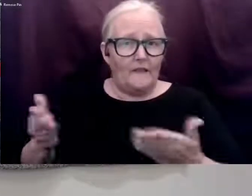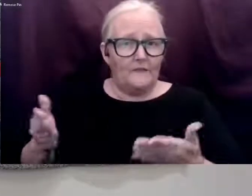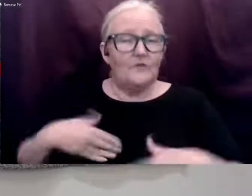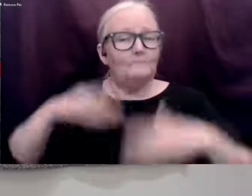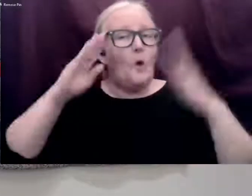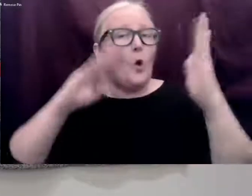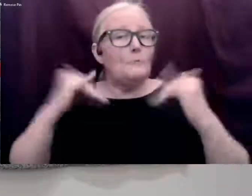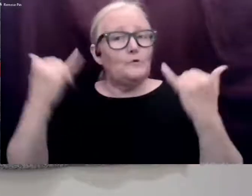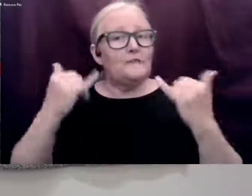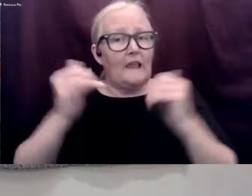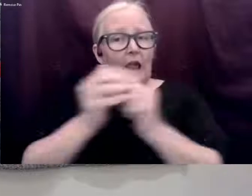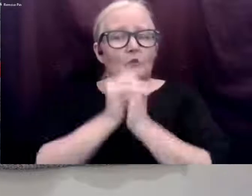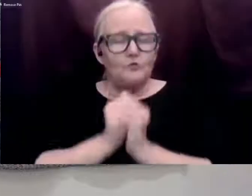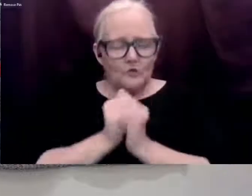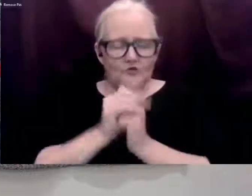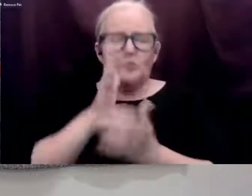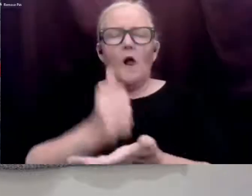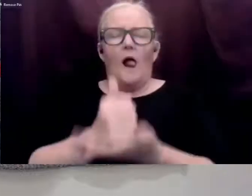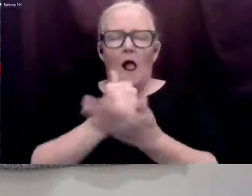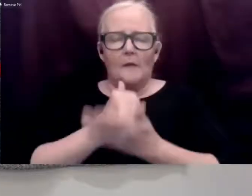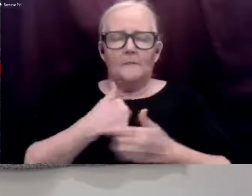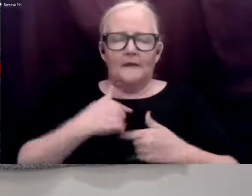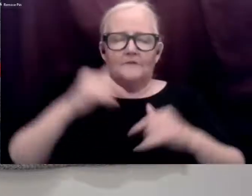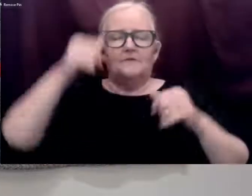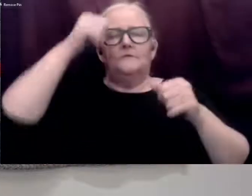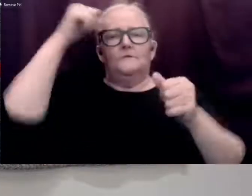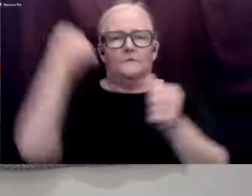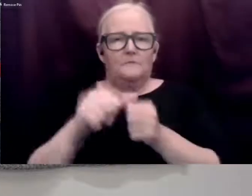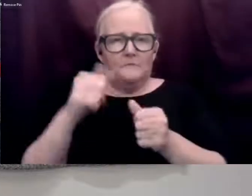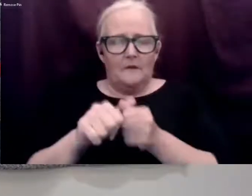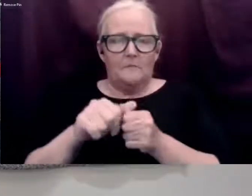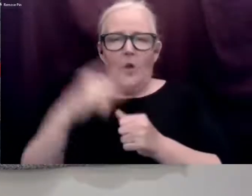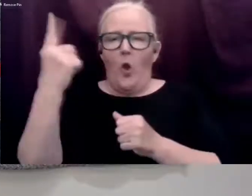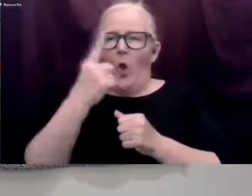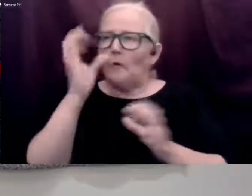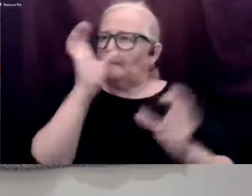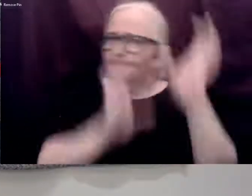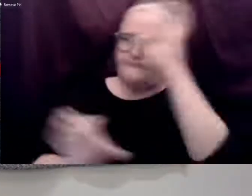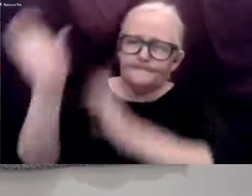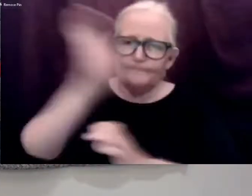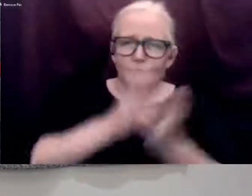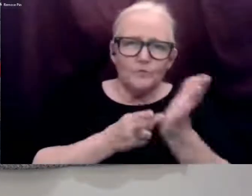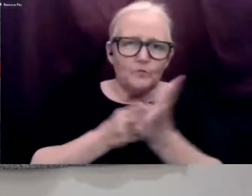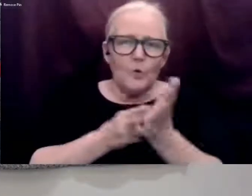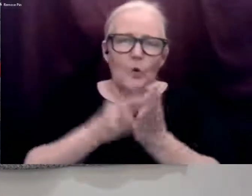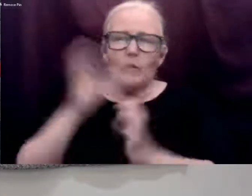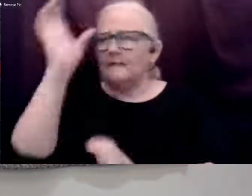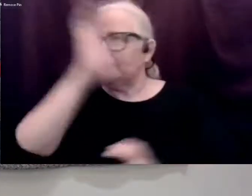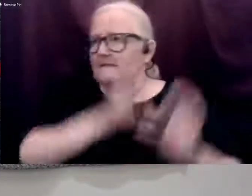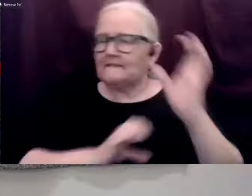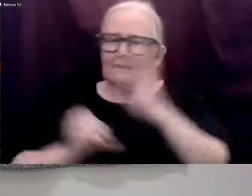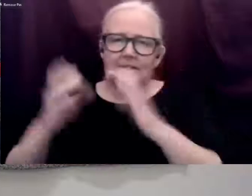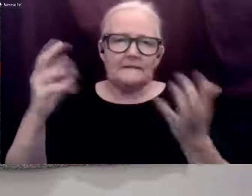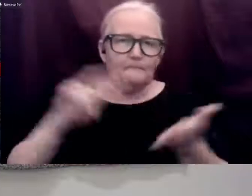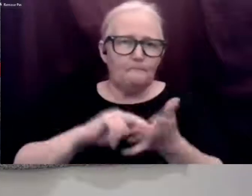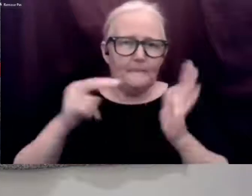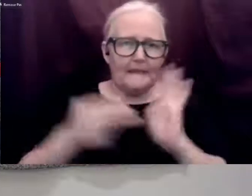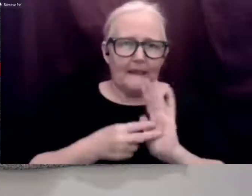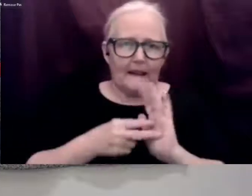the never-ending journey towards truth and meaning. Good morning, all.